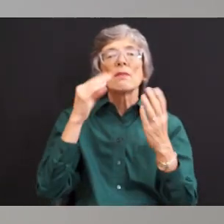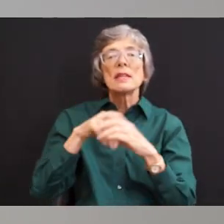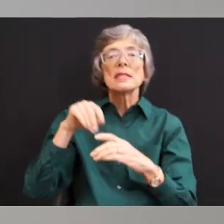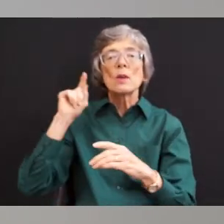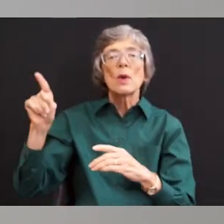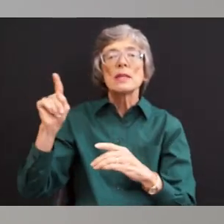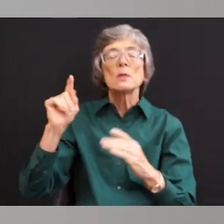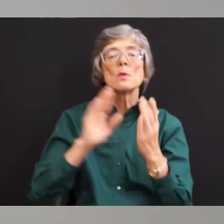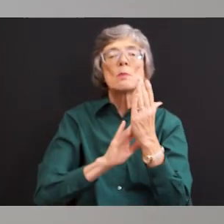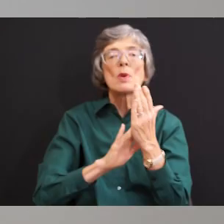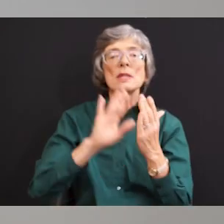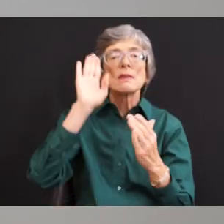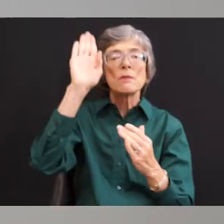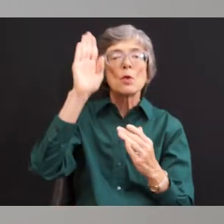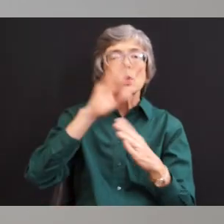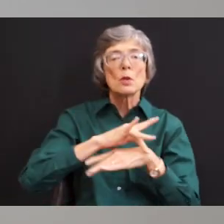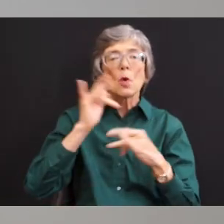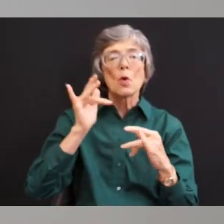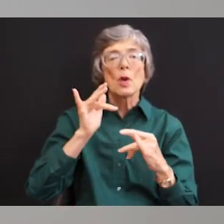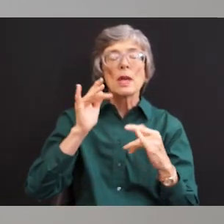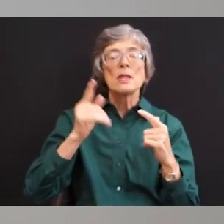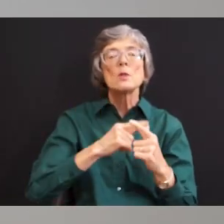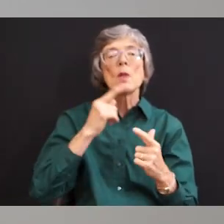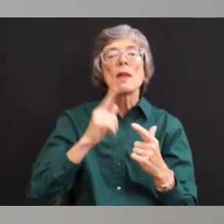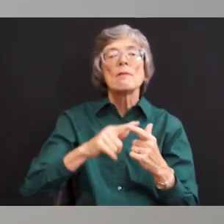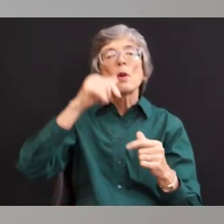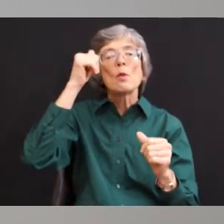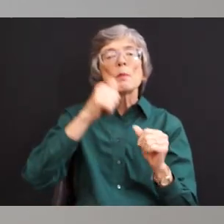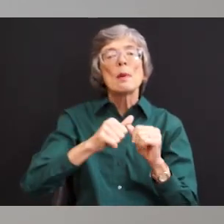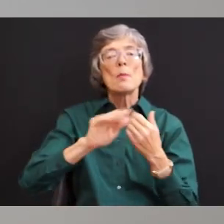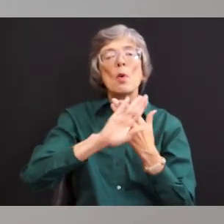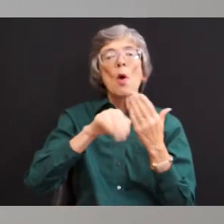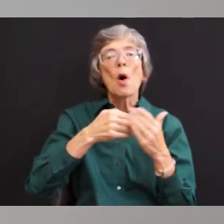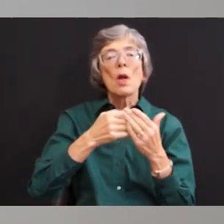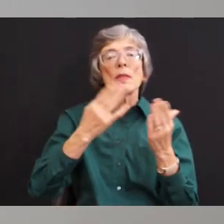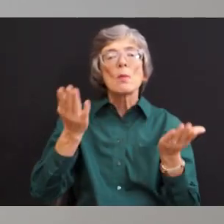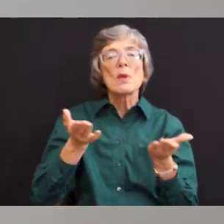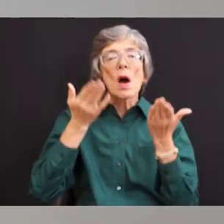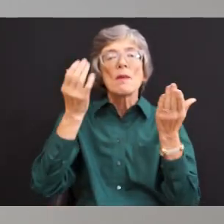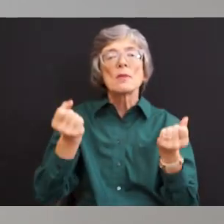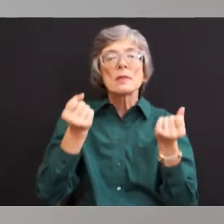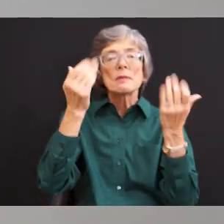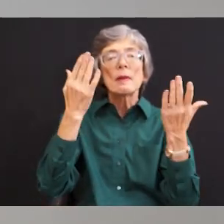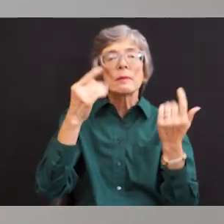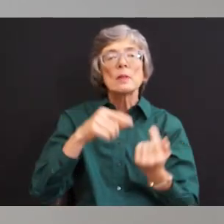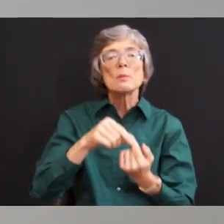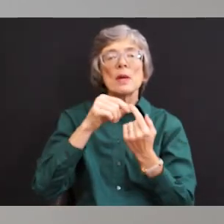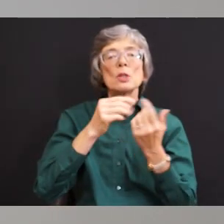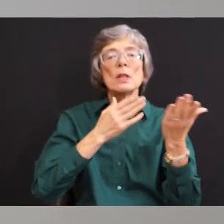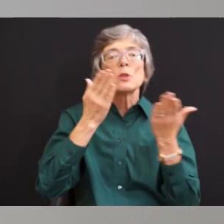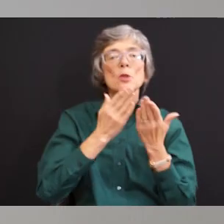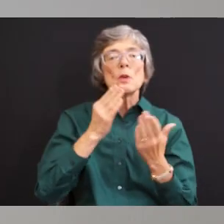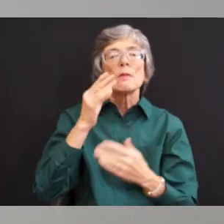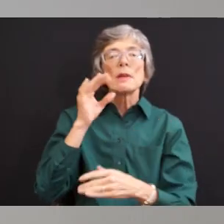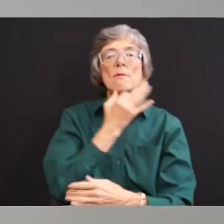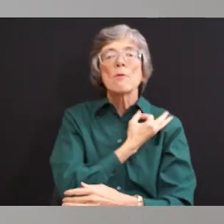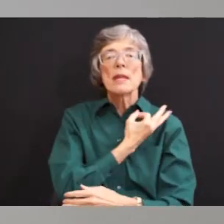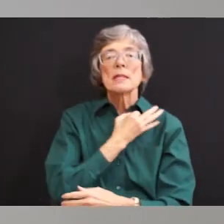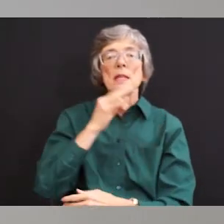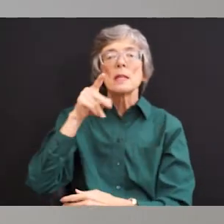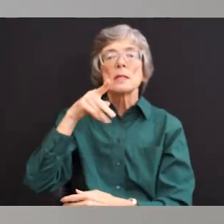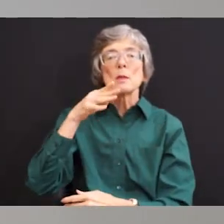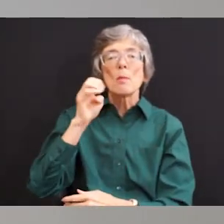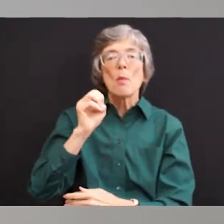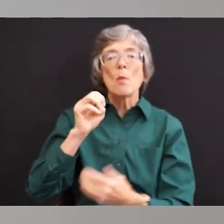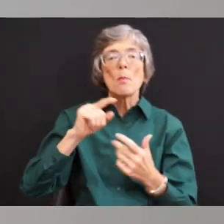glory. Therefore, Lord, remember now all for whom we offer this sacrifice, especially your servant, Francis our Pope, David our Bishop, and the whole order